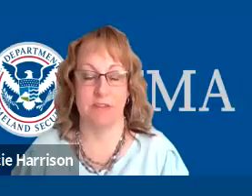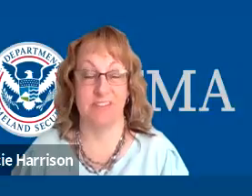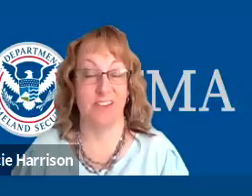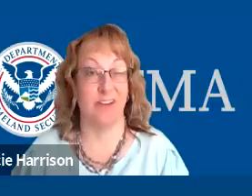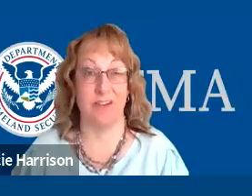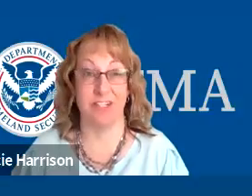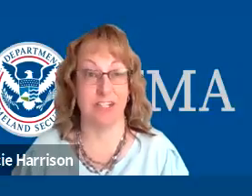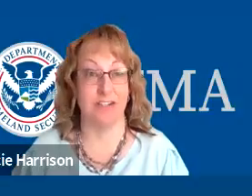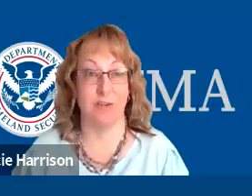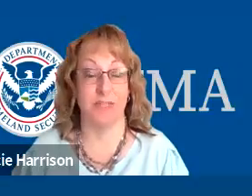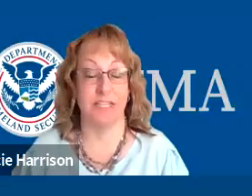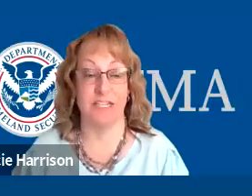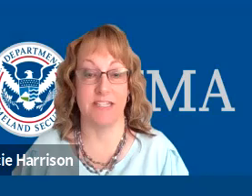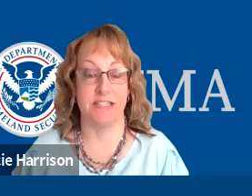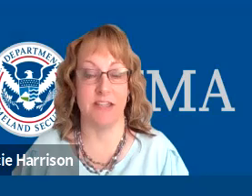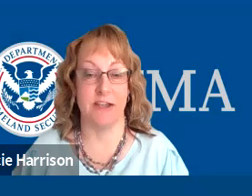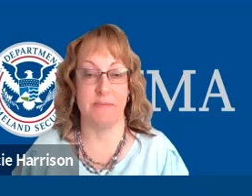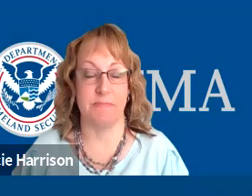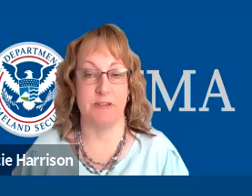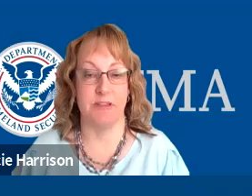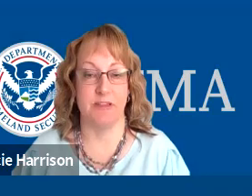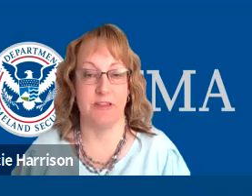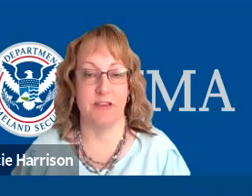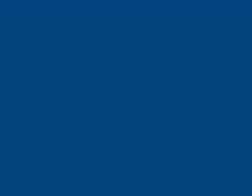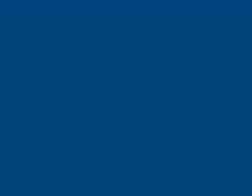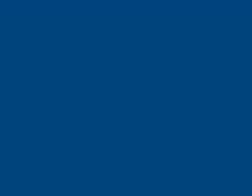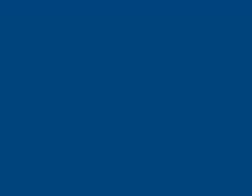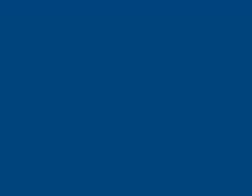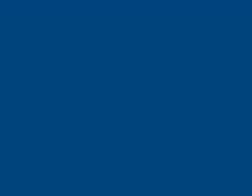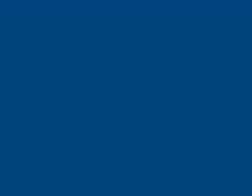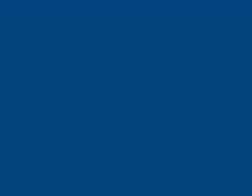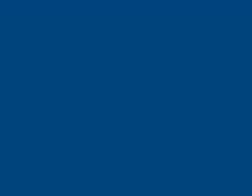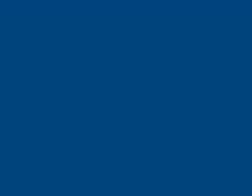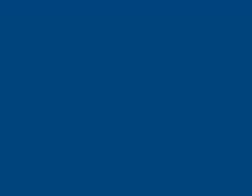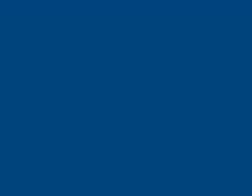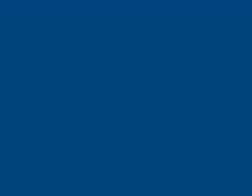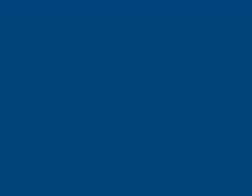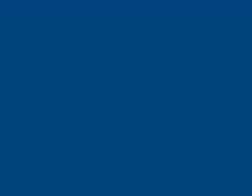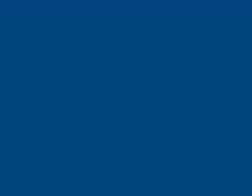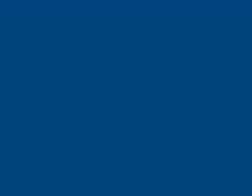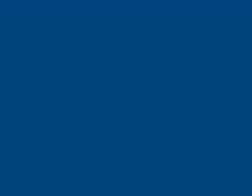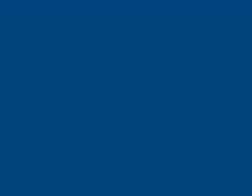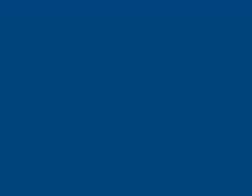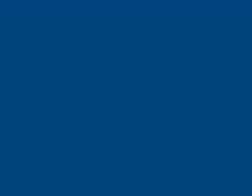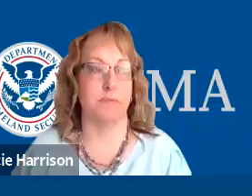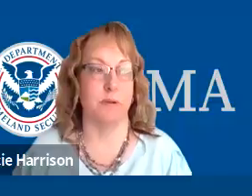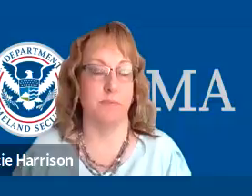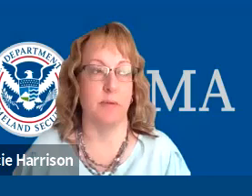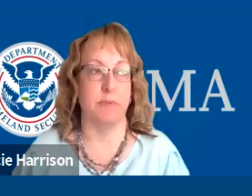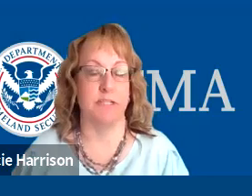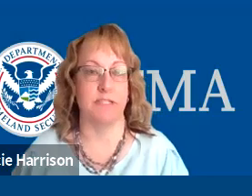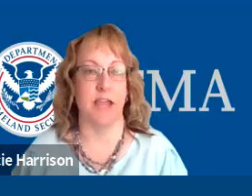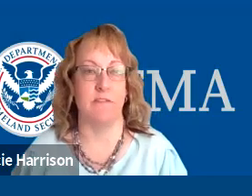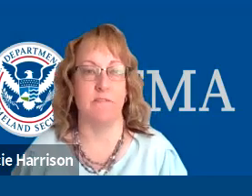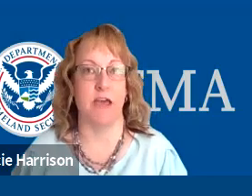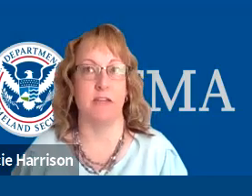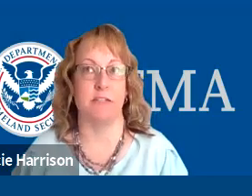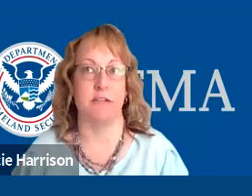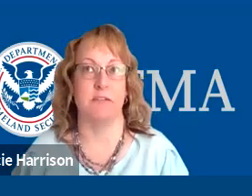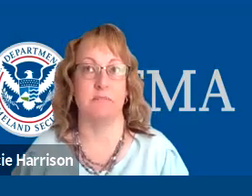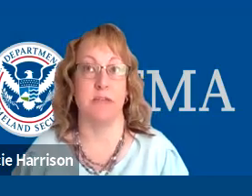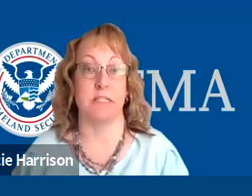get out of the car and run up the hill? Or by the time you see water, is it too late to get out? So I don't know